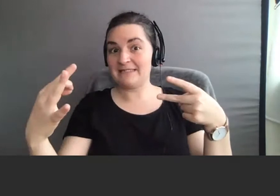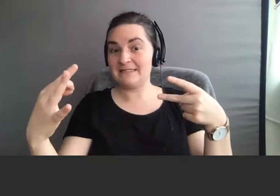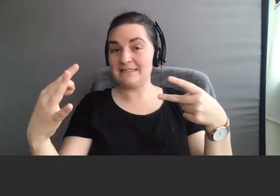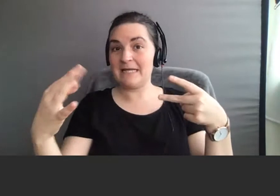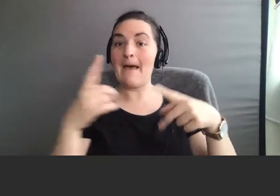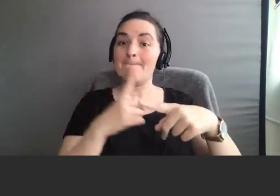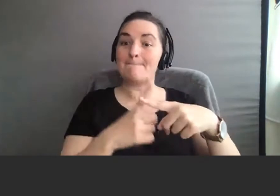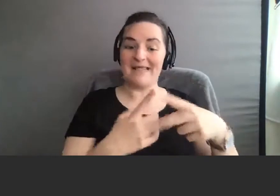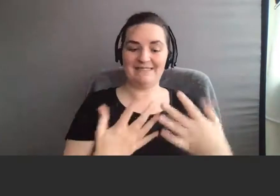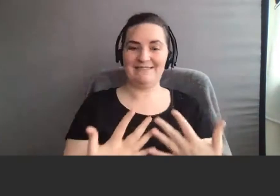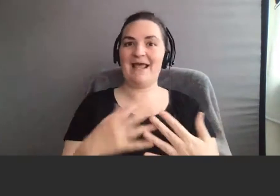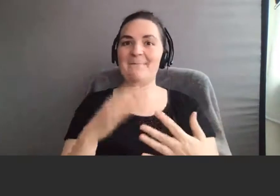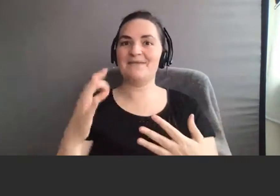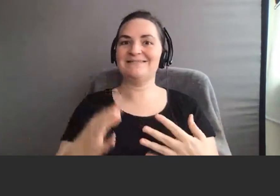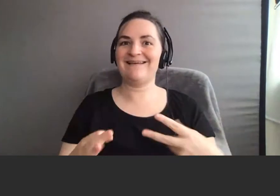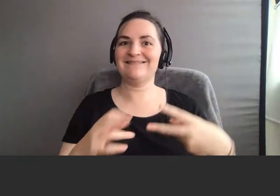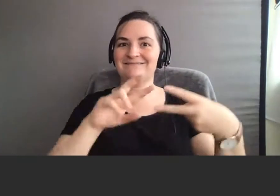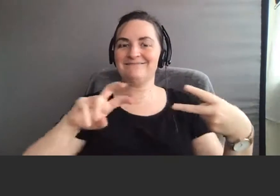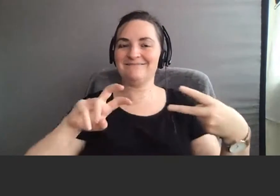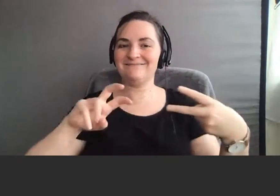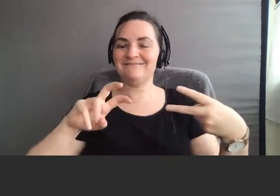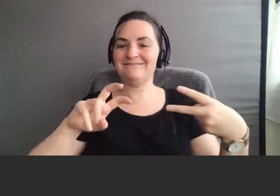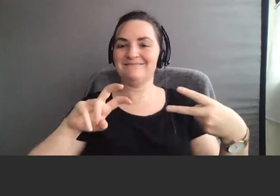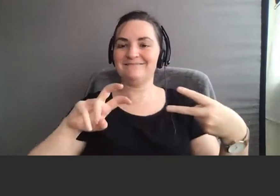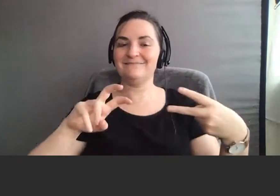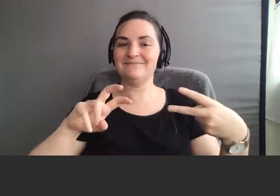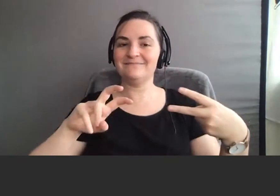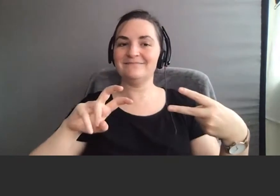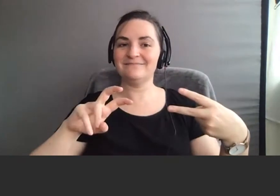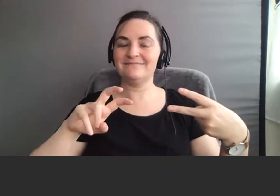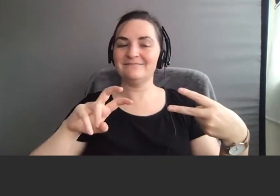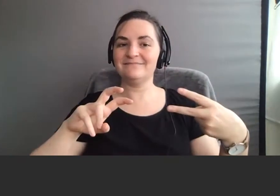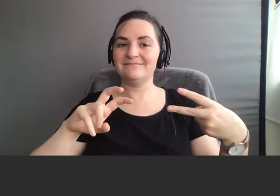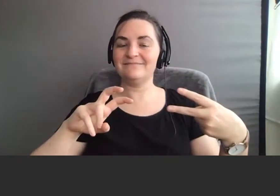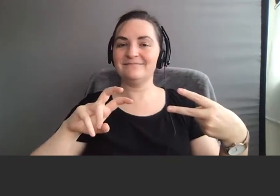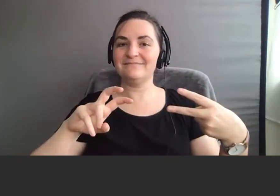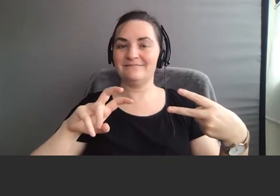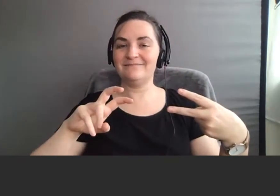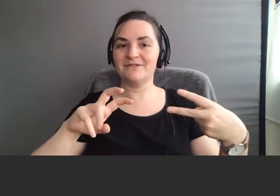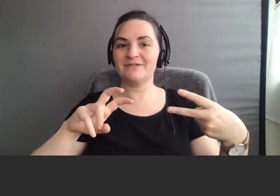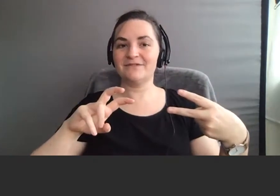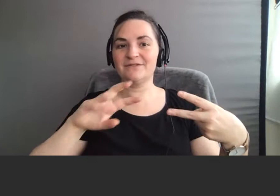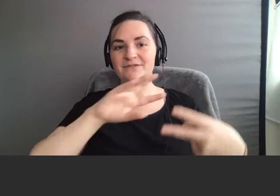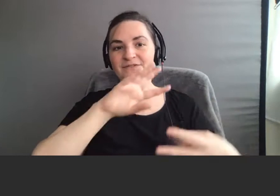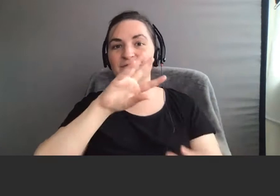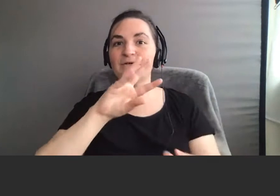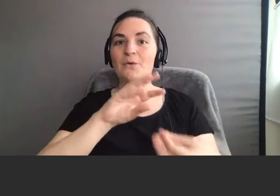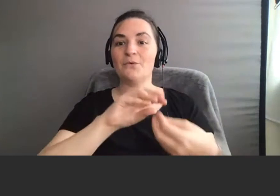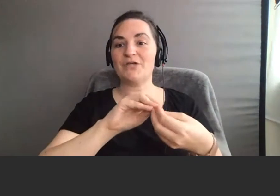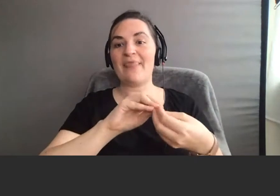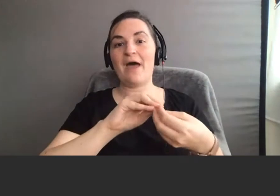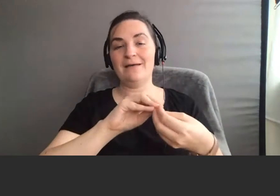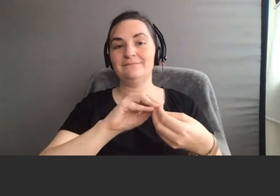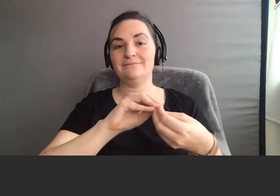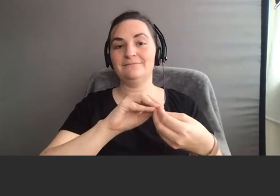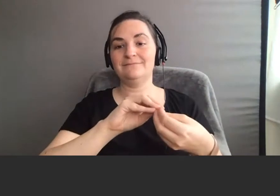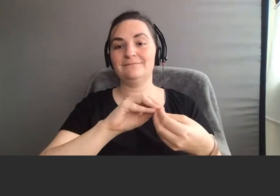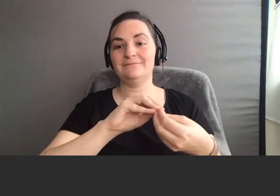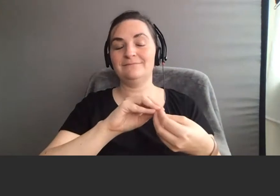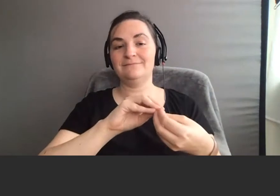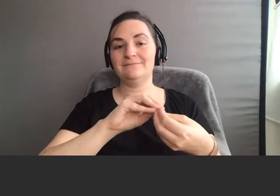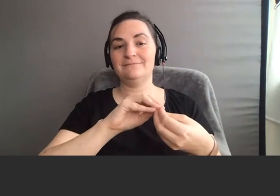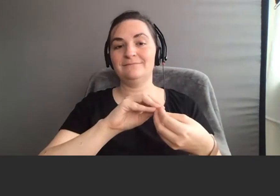plus the 10%. So if you get, basically, if you get the 10%, you're getting 100% for the engagement tasks. That's 10%, gives you